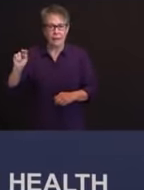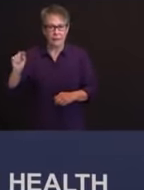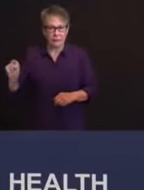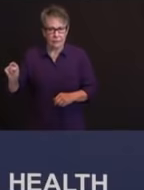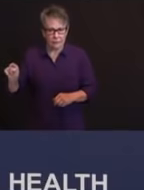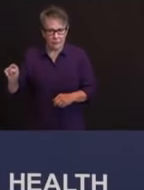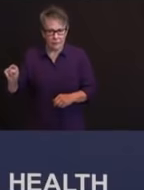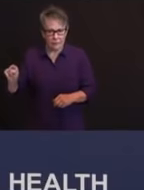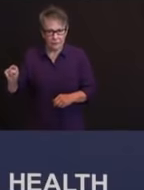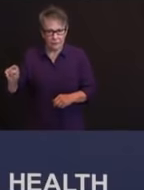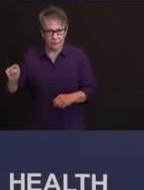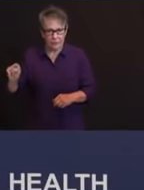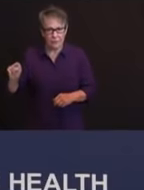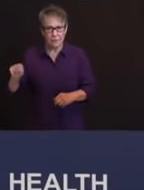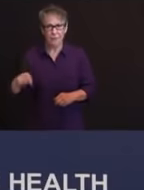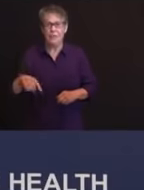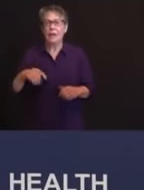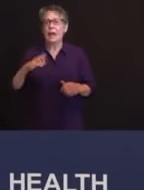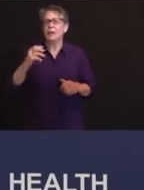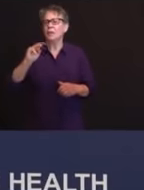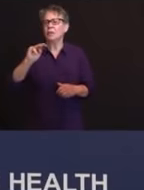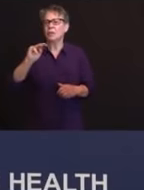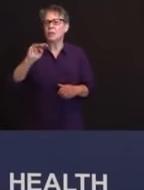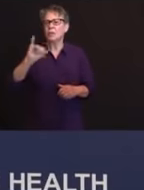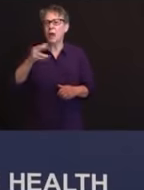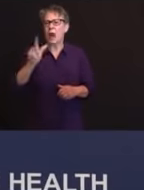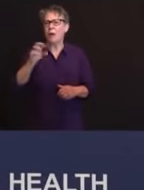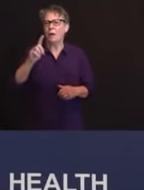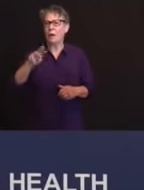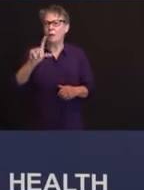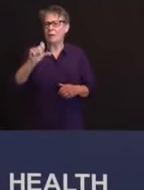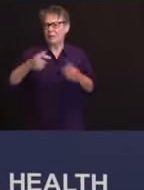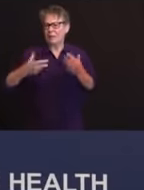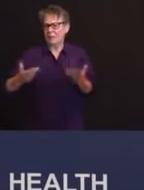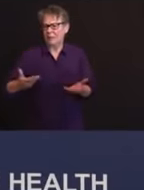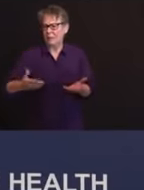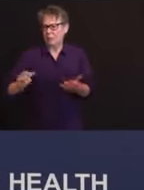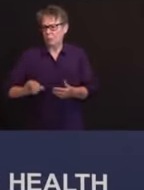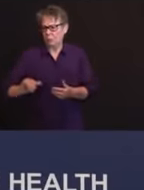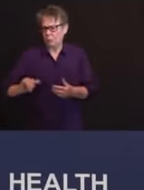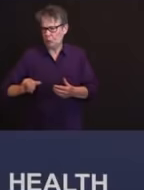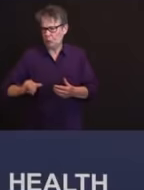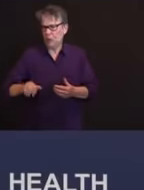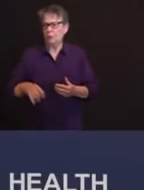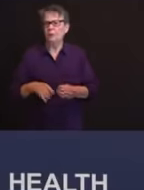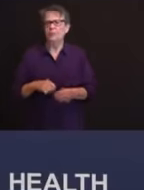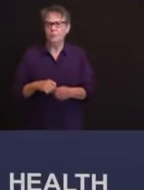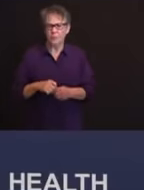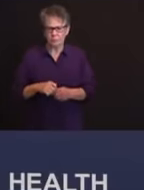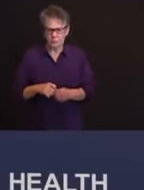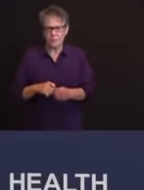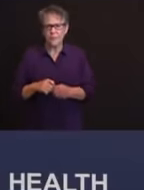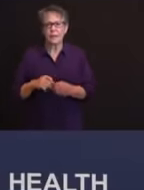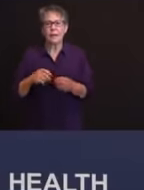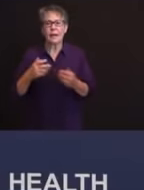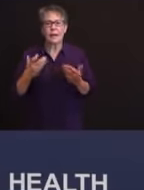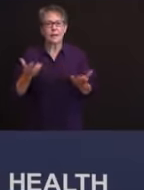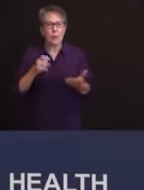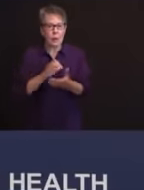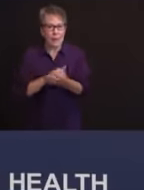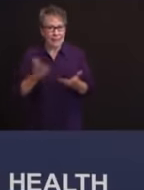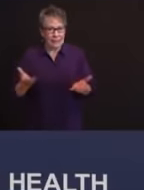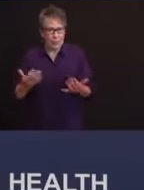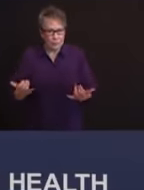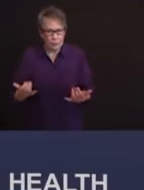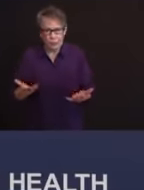Maples, is in the house. The First Lady of this great state of New Jersey, Tammy Murphy, is with us. And it's a particular treat to be joined today by U.S. Senator,